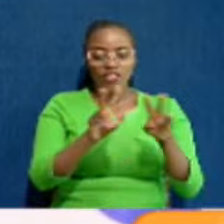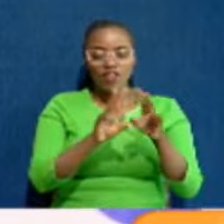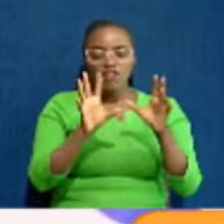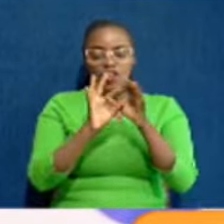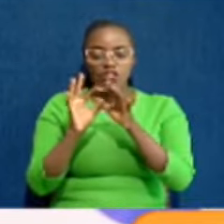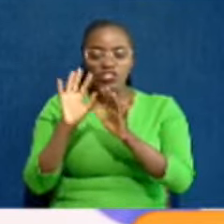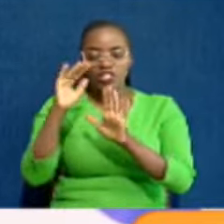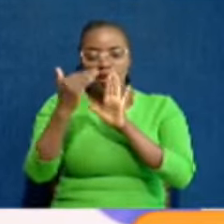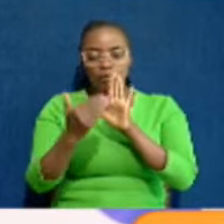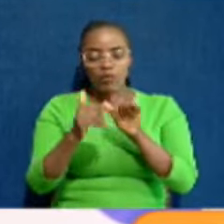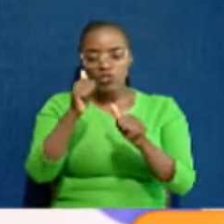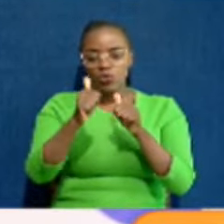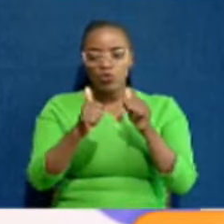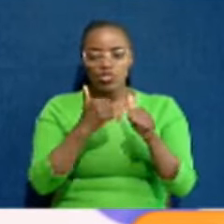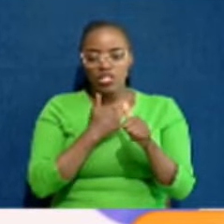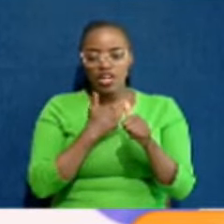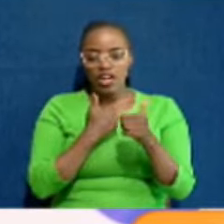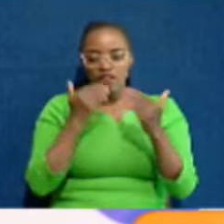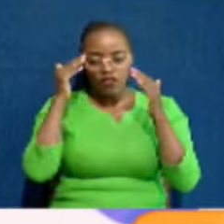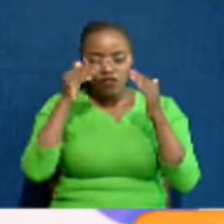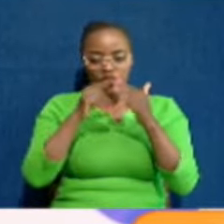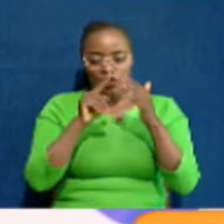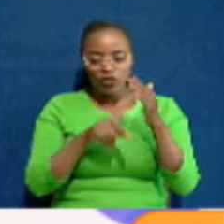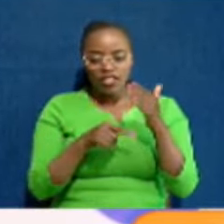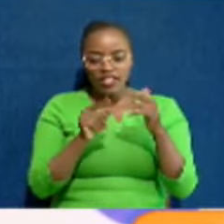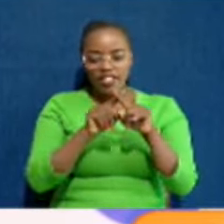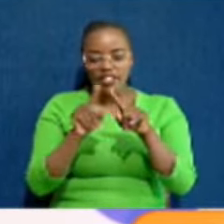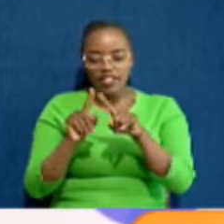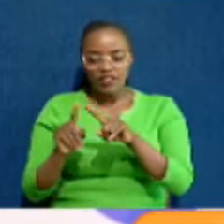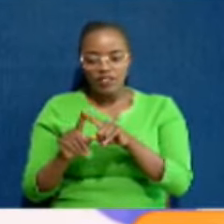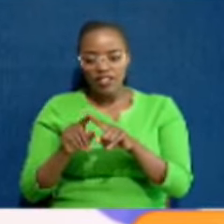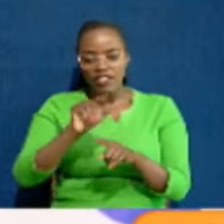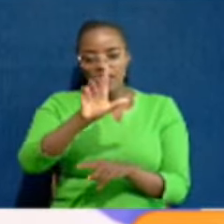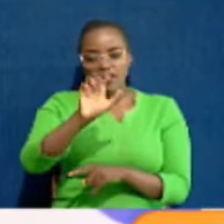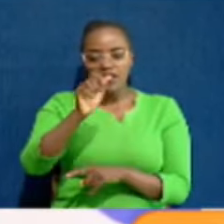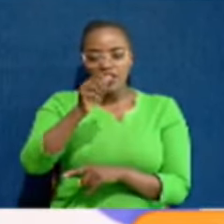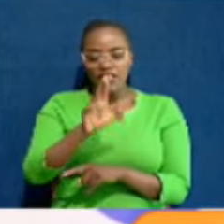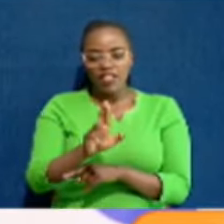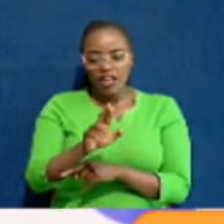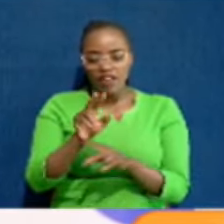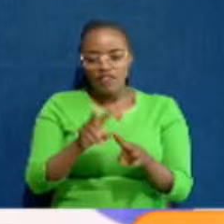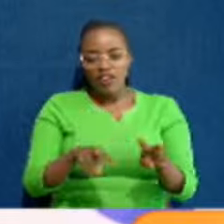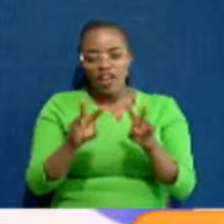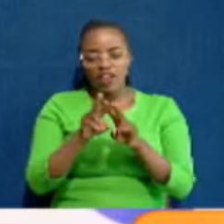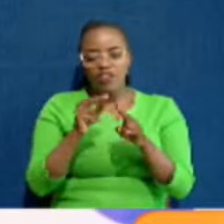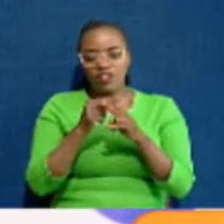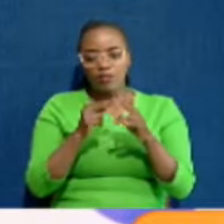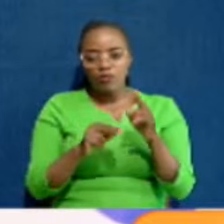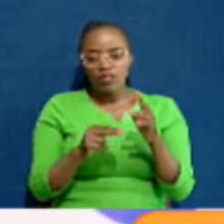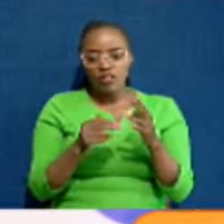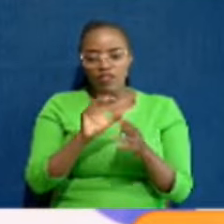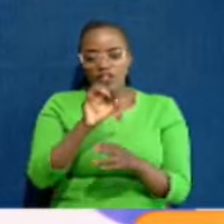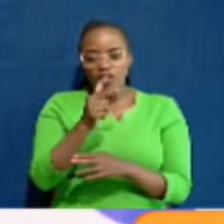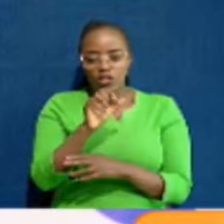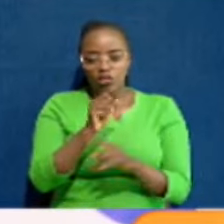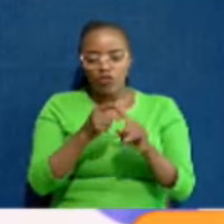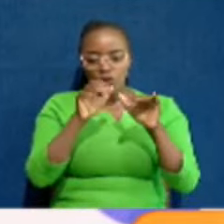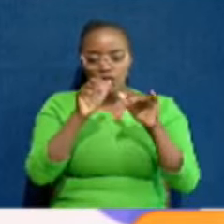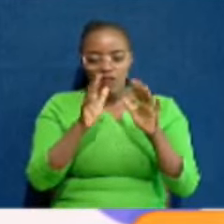approach, where we look at the various leather value chain players, what we call nodes, from the